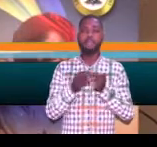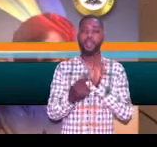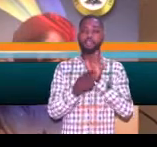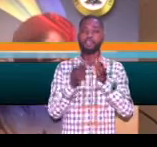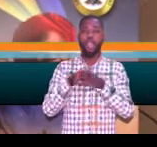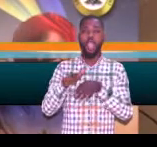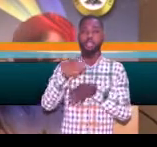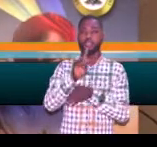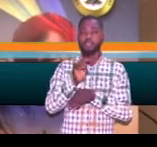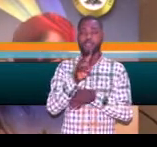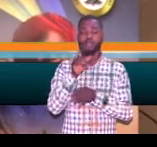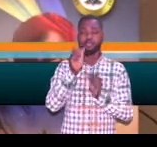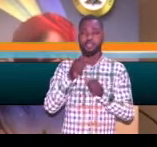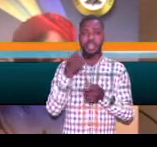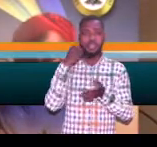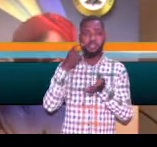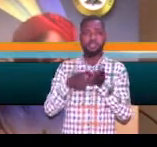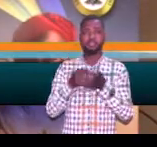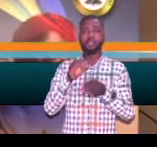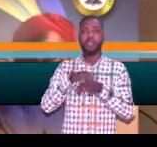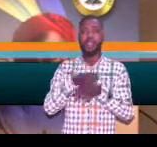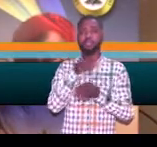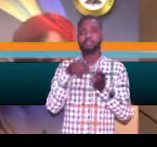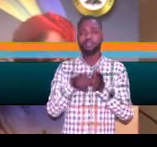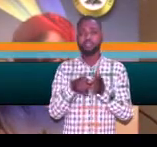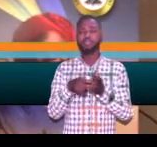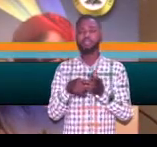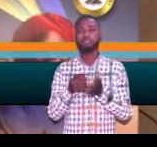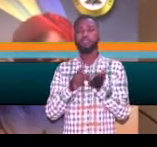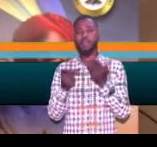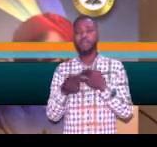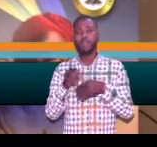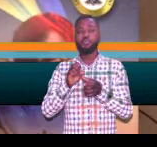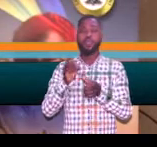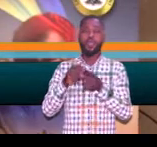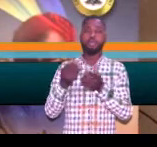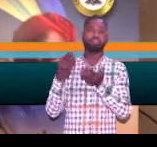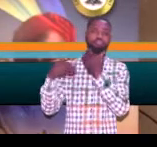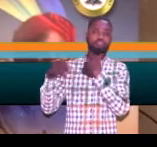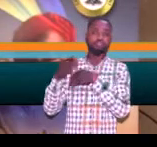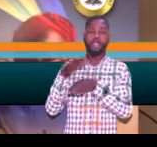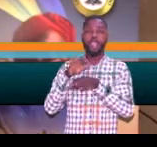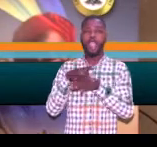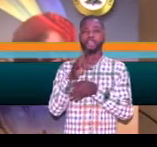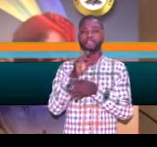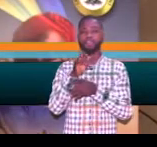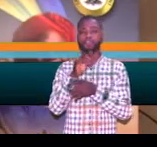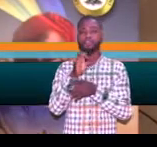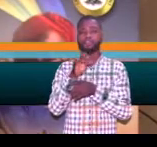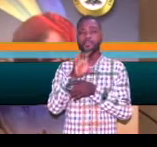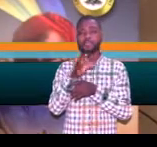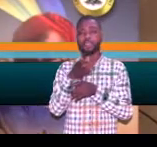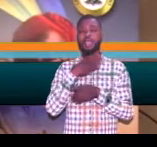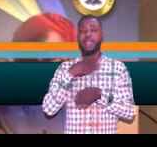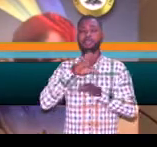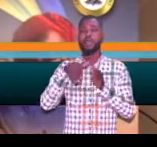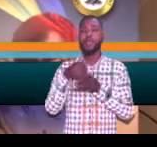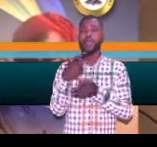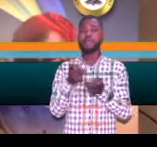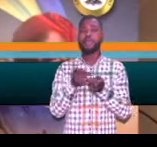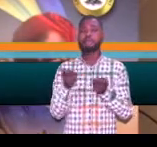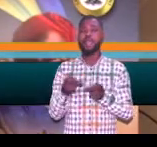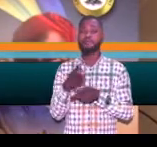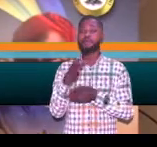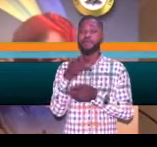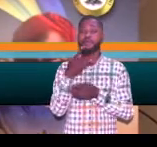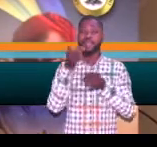on your screen. You can even check out this episode and other previous episodes on our YouTube channel, and as well on all the